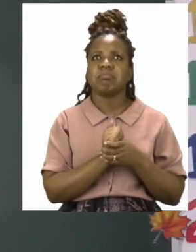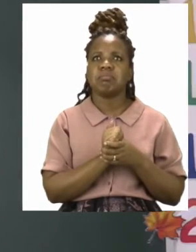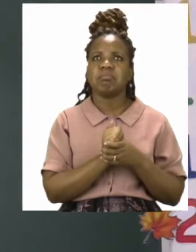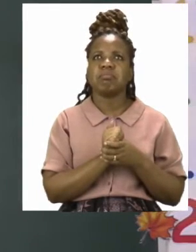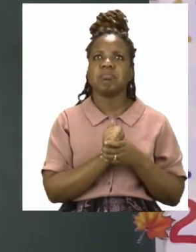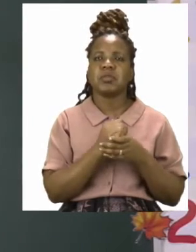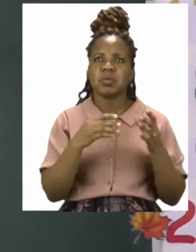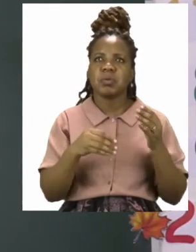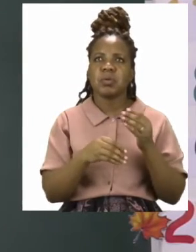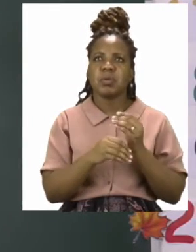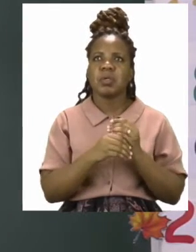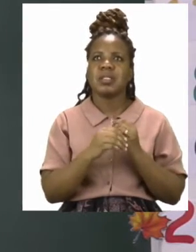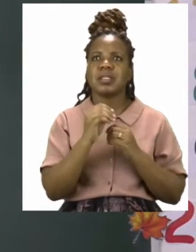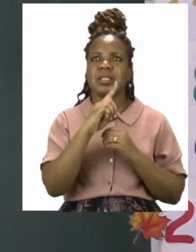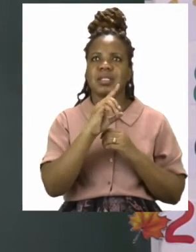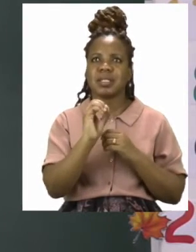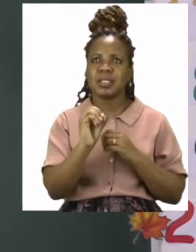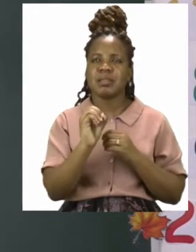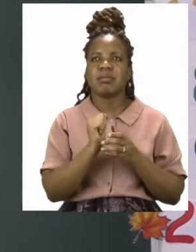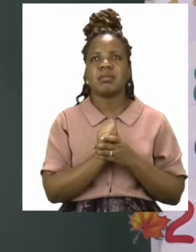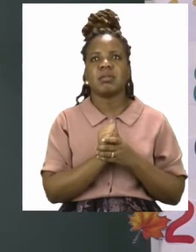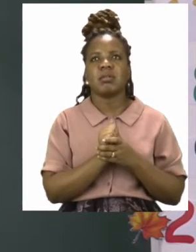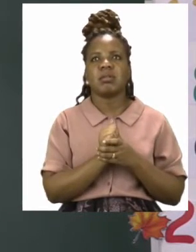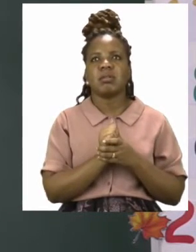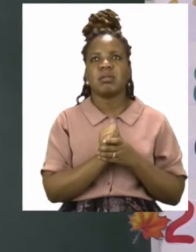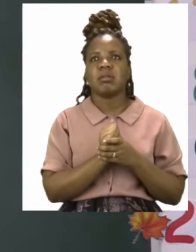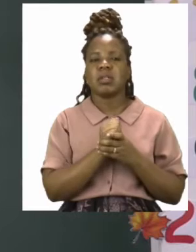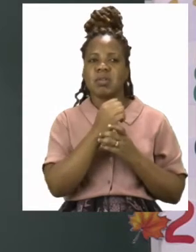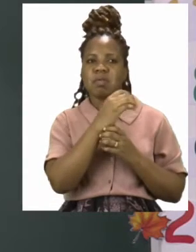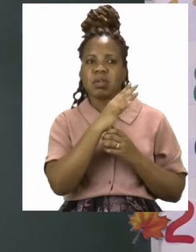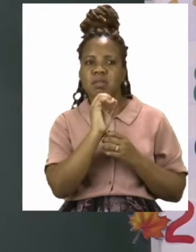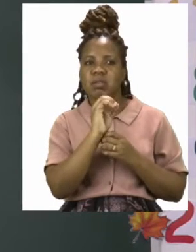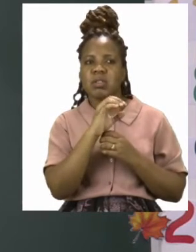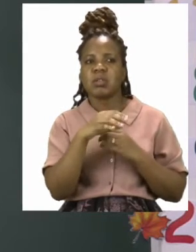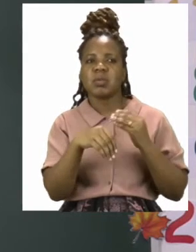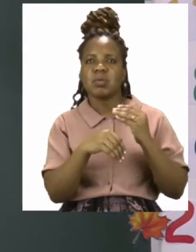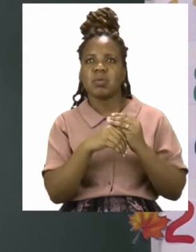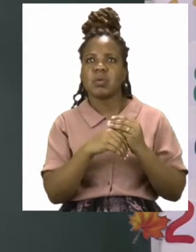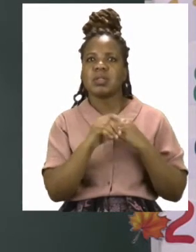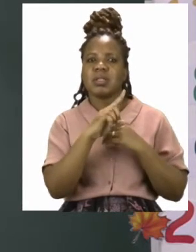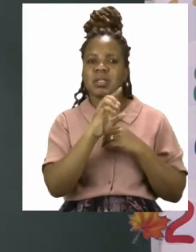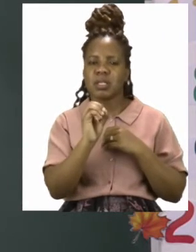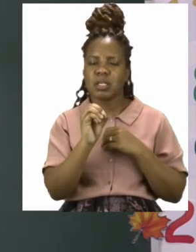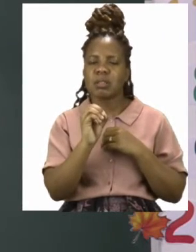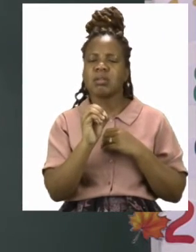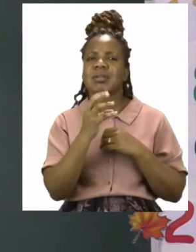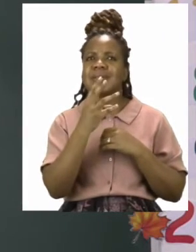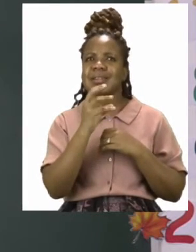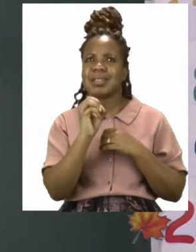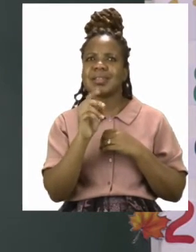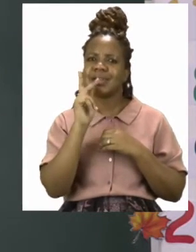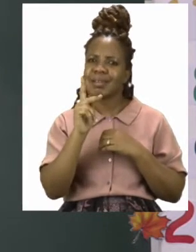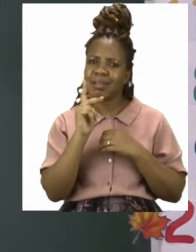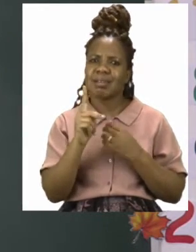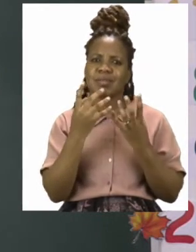So, 50 cents, and now I have 60 cents, and then I need